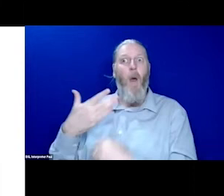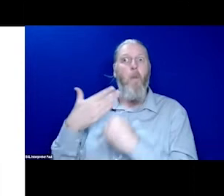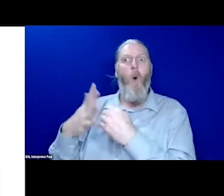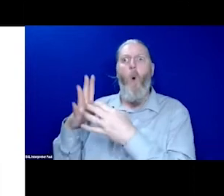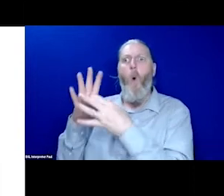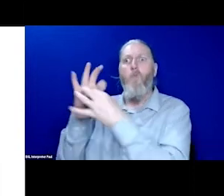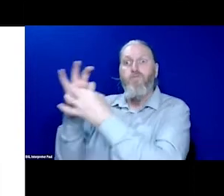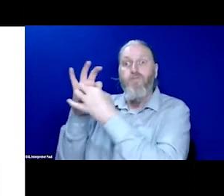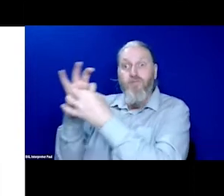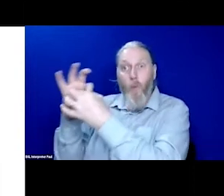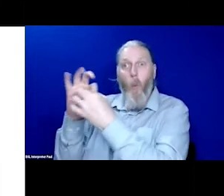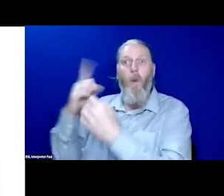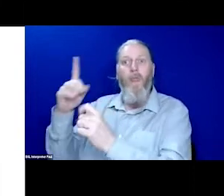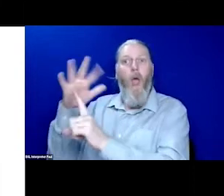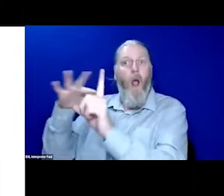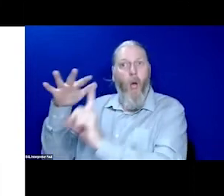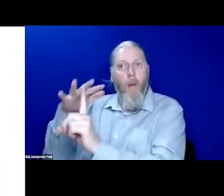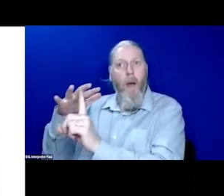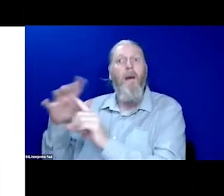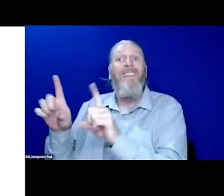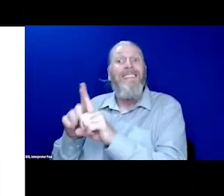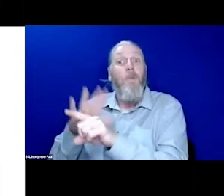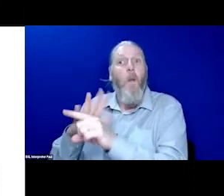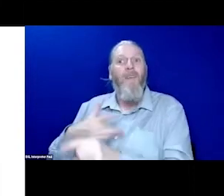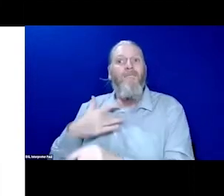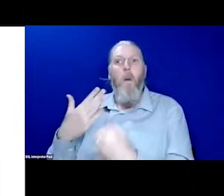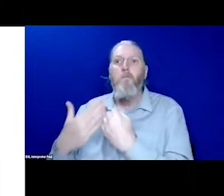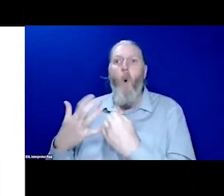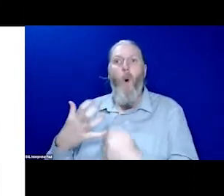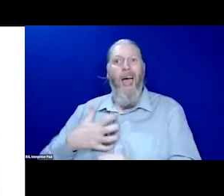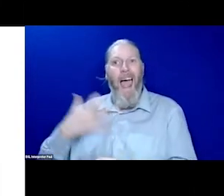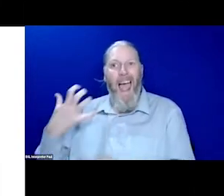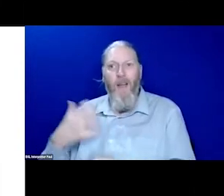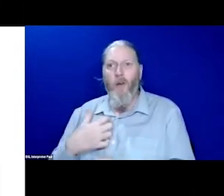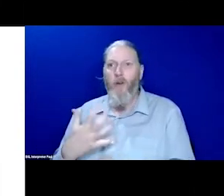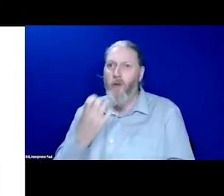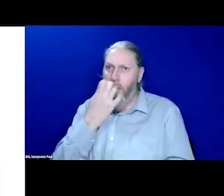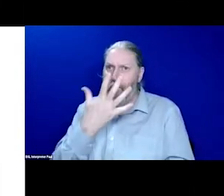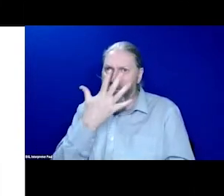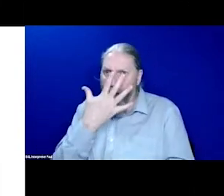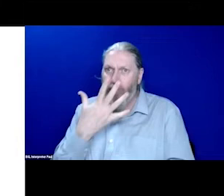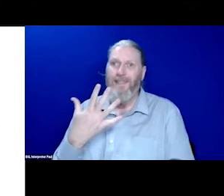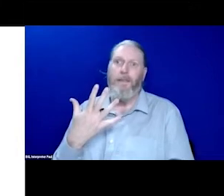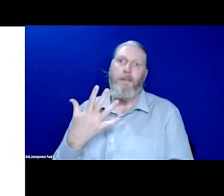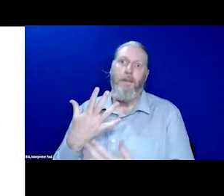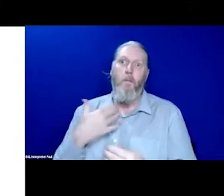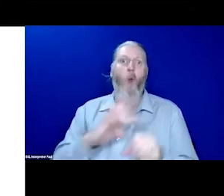and disgust, while COVID was more associated with isolation, disconnection, and frustration.